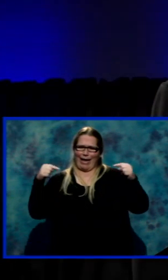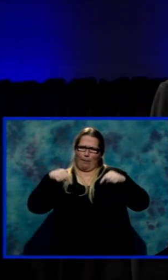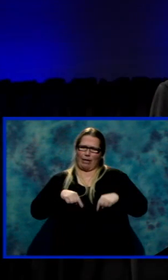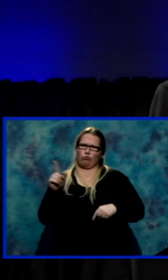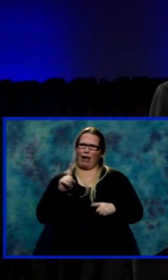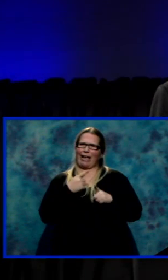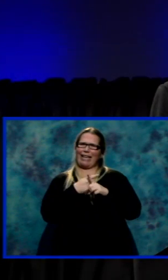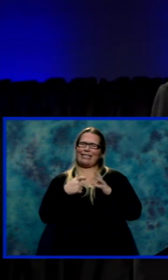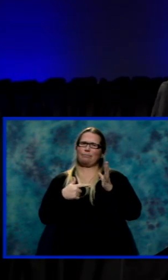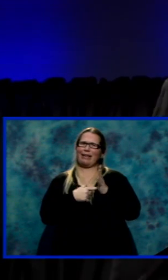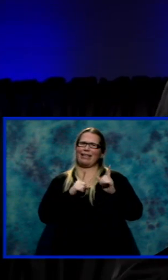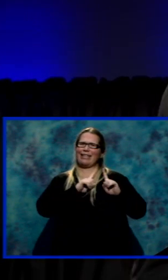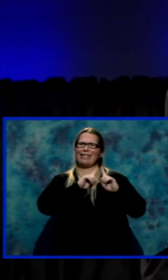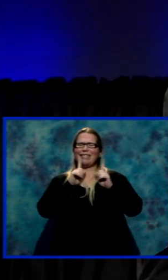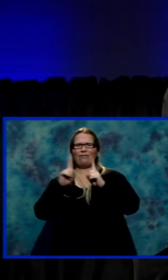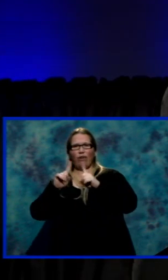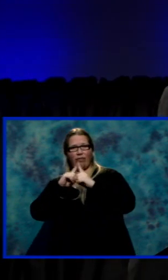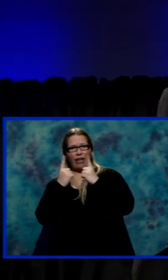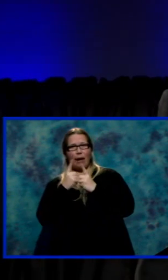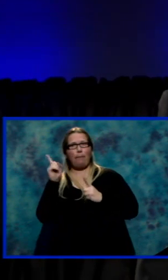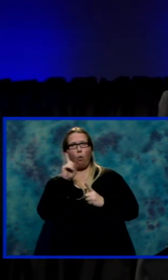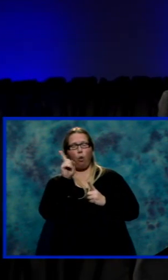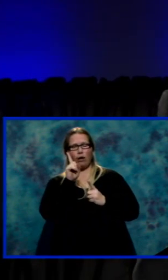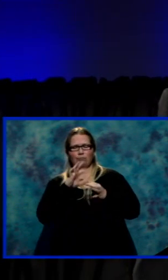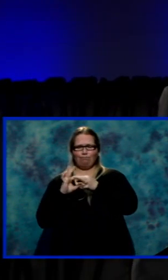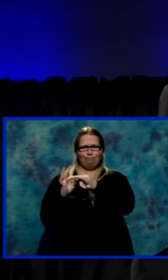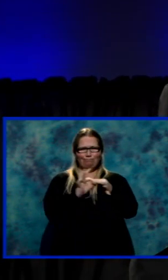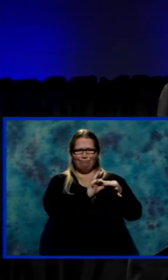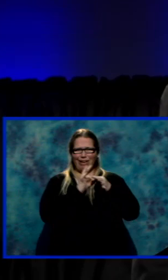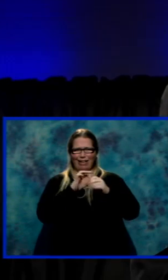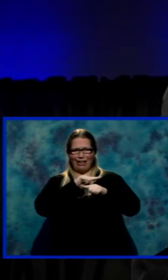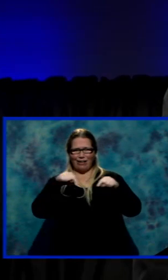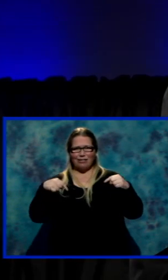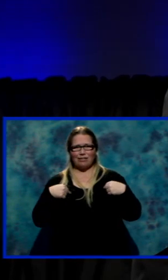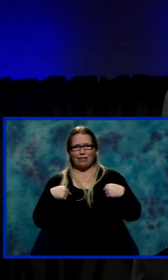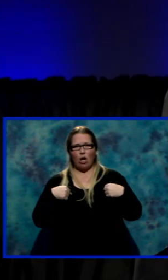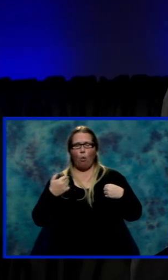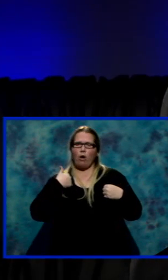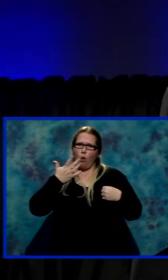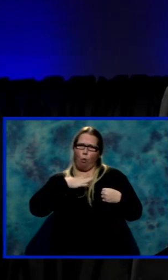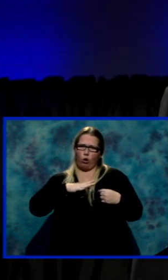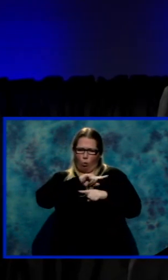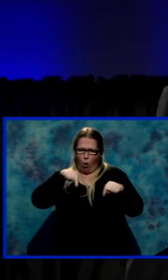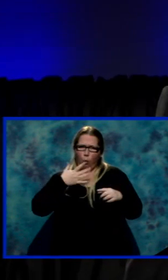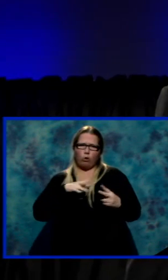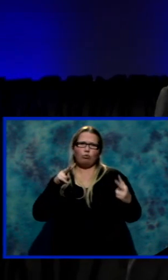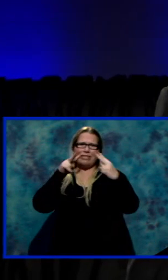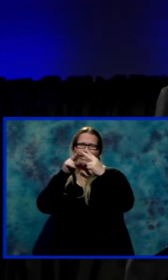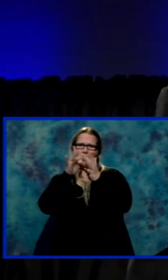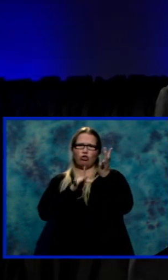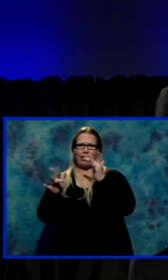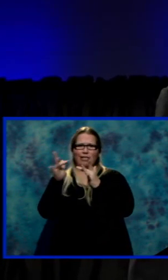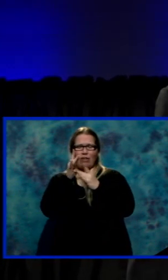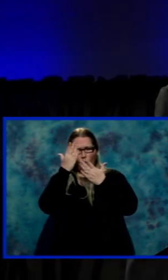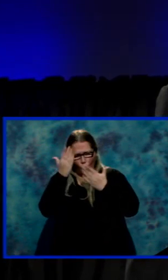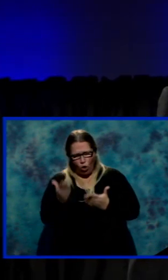but what draws us together and binds us together is we're looking to see Jesus in the worship, in the